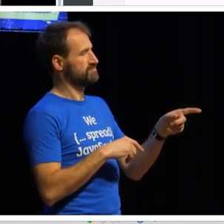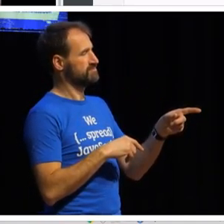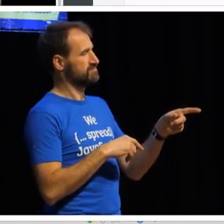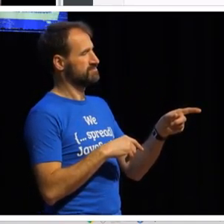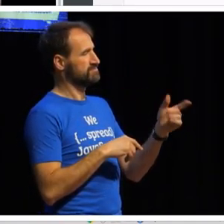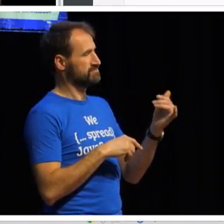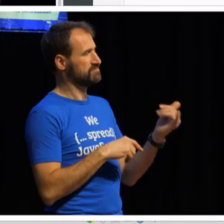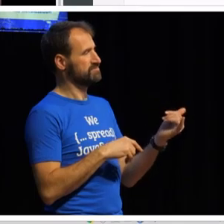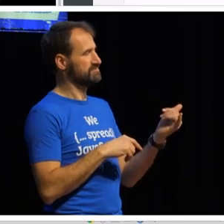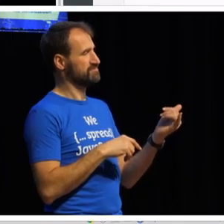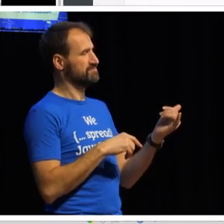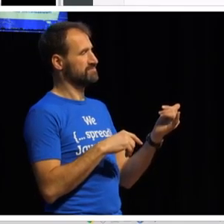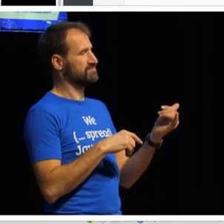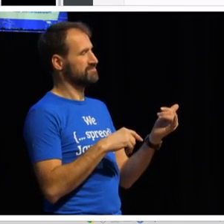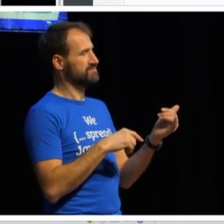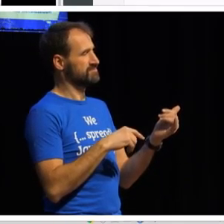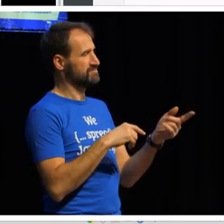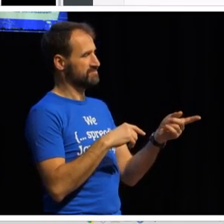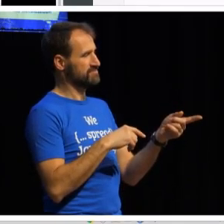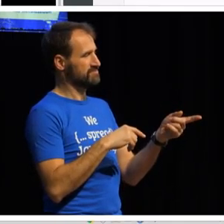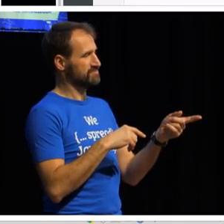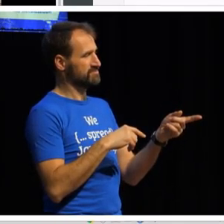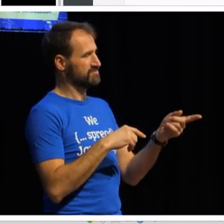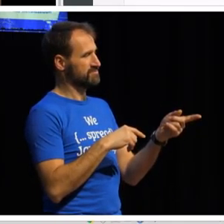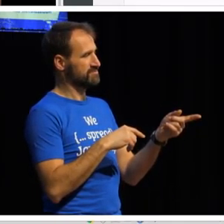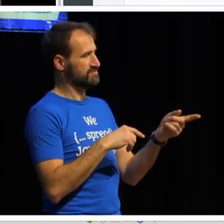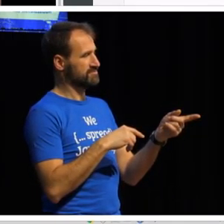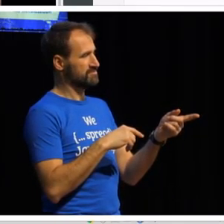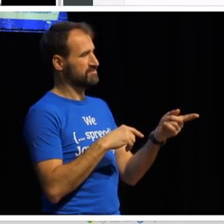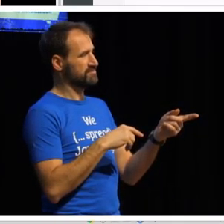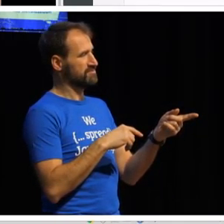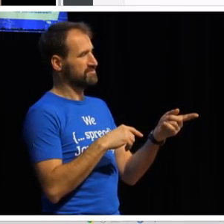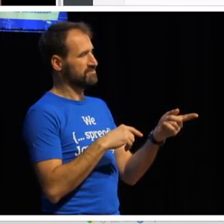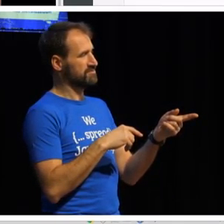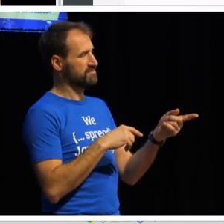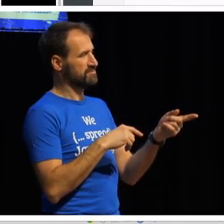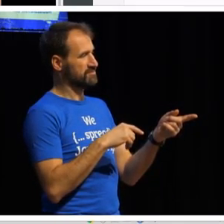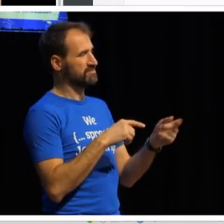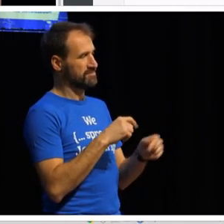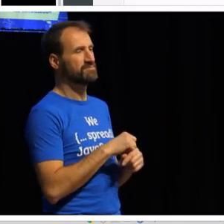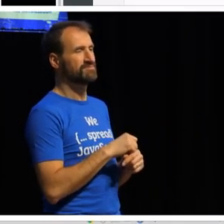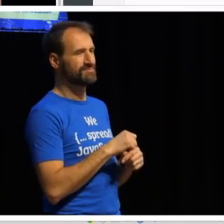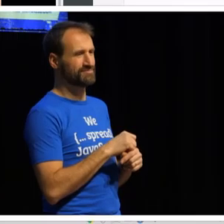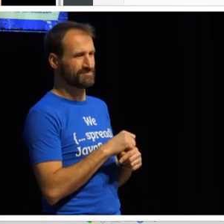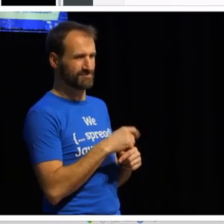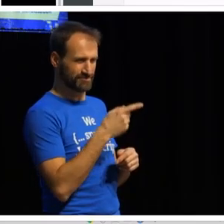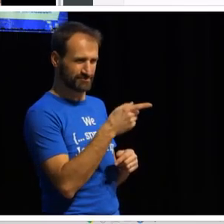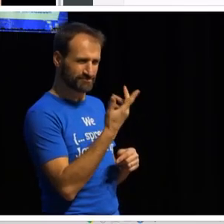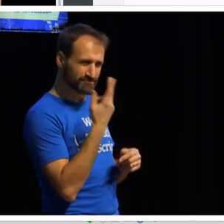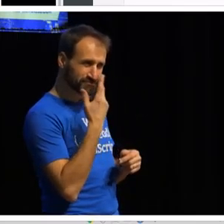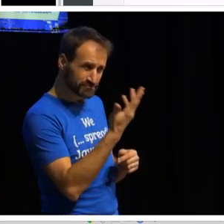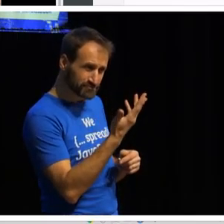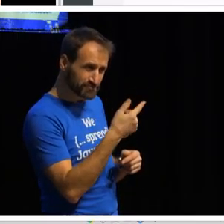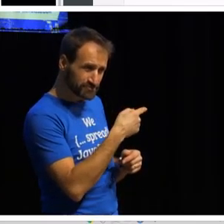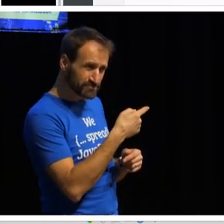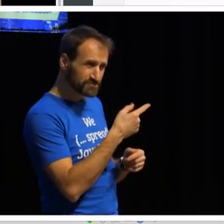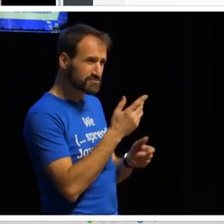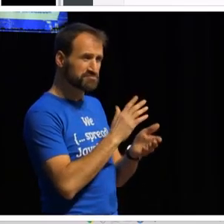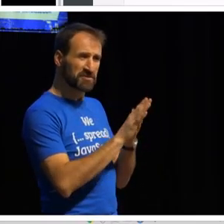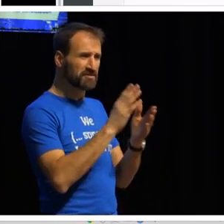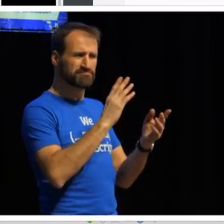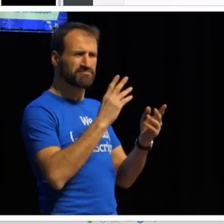and you can't see it because of the lights. OK. So, and it now, you know, it's pretty much instant